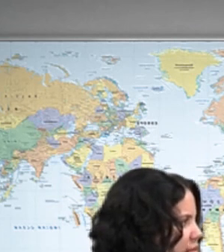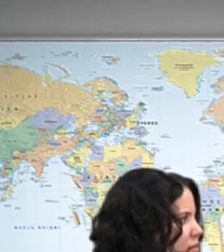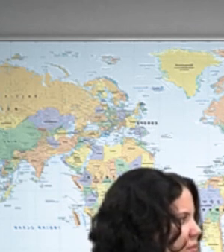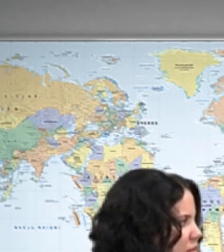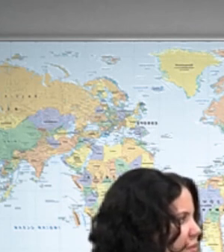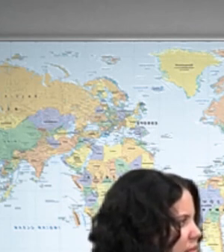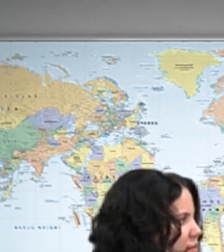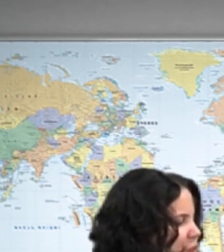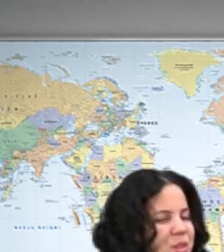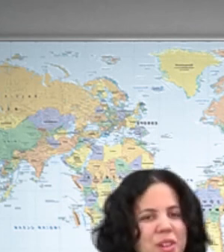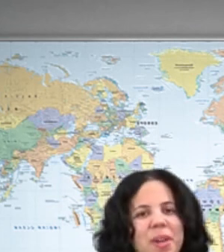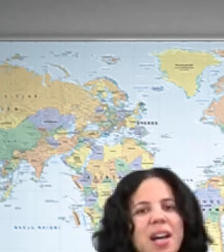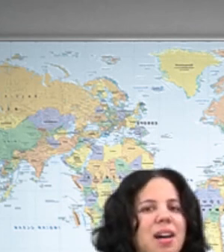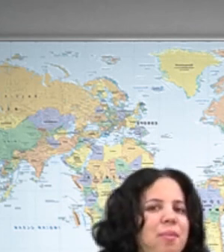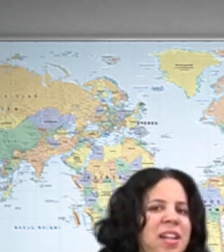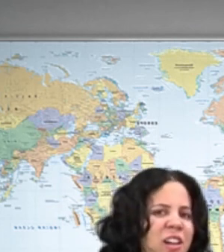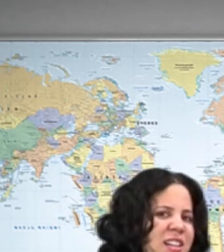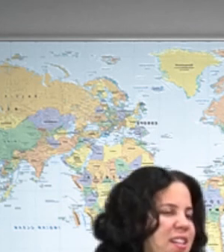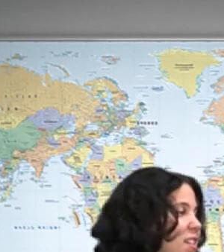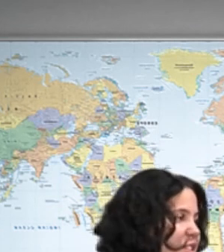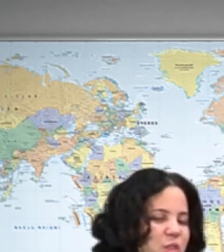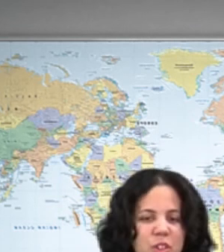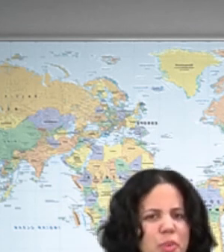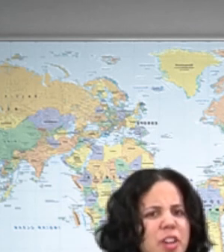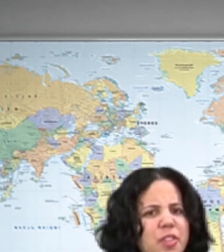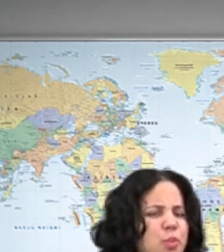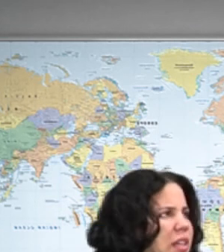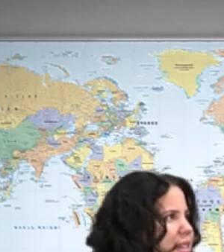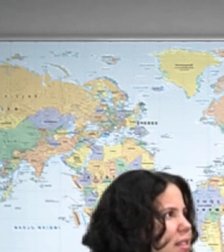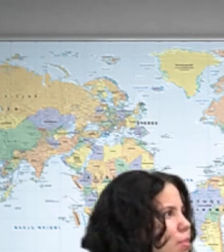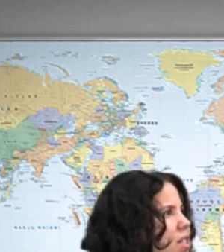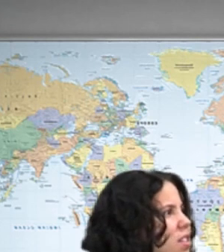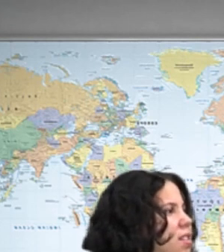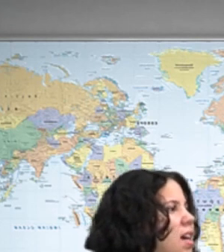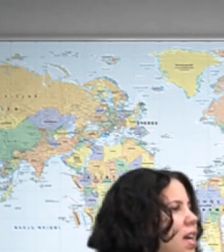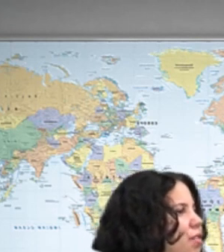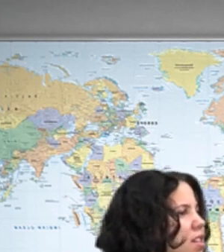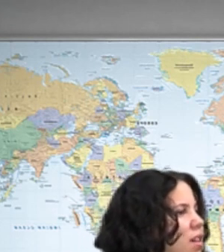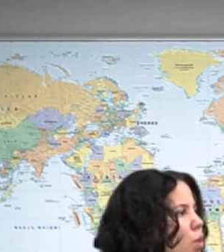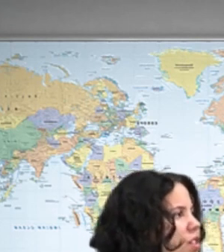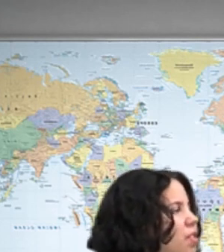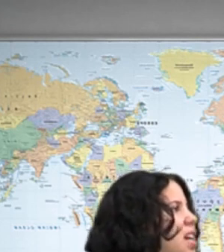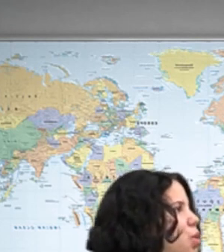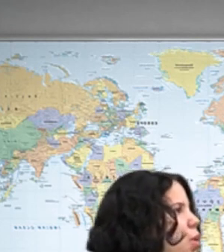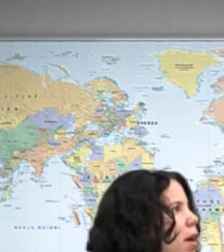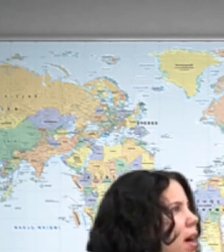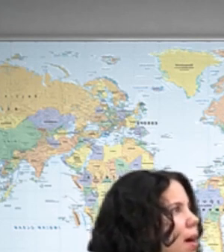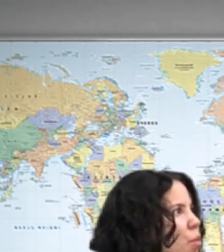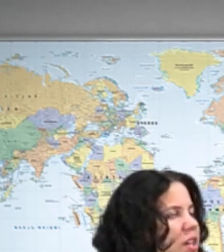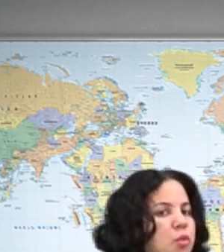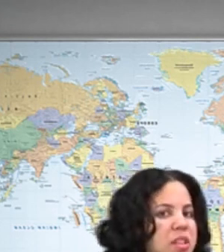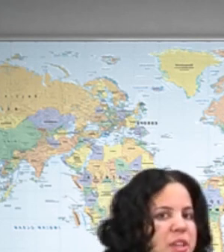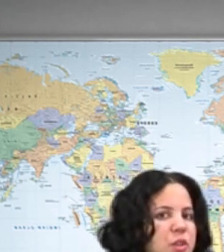skills, you understand? Awesome. And lastly, this is going to be very fast, but lastly, please just, if there's a word of advice or